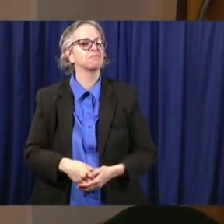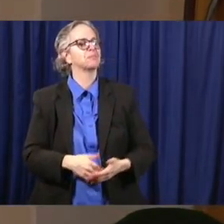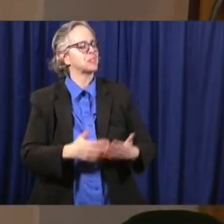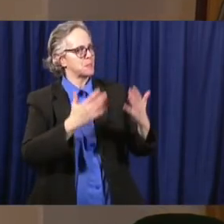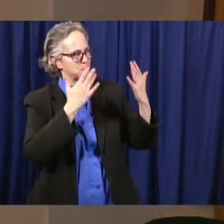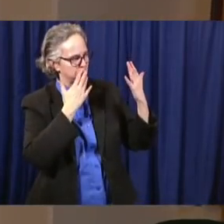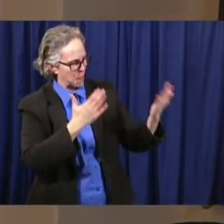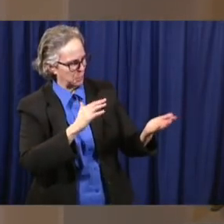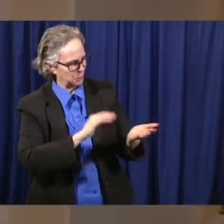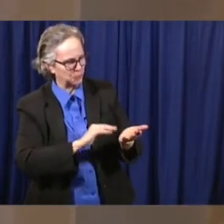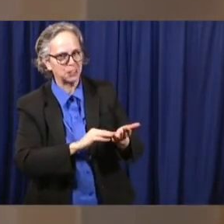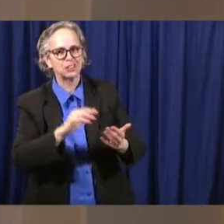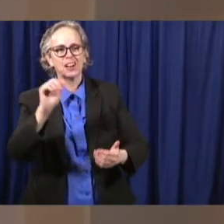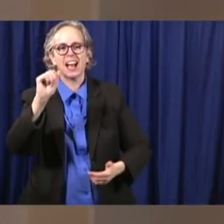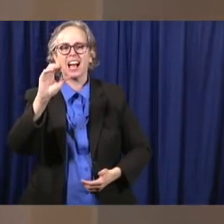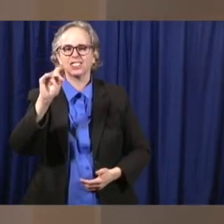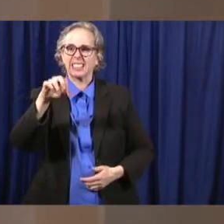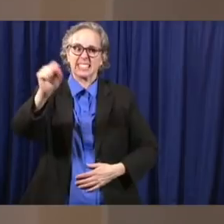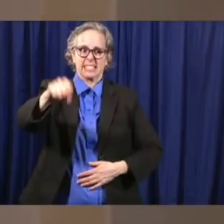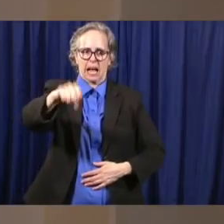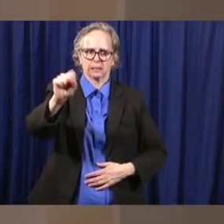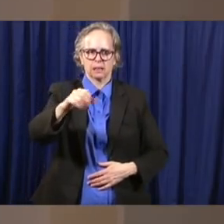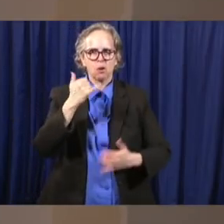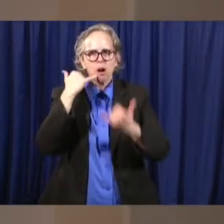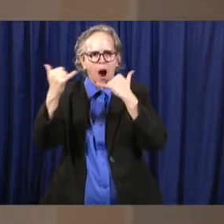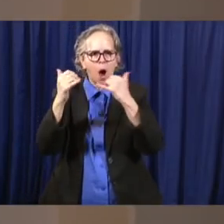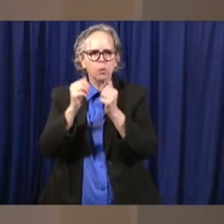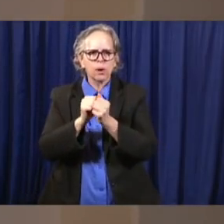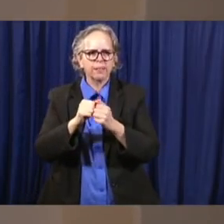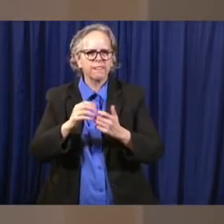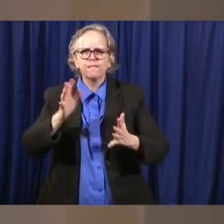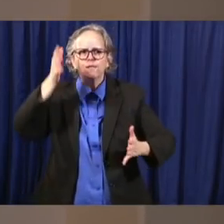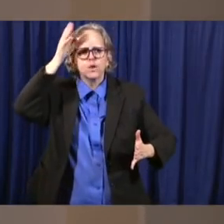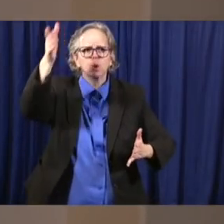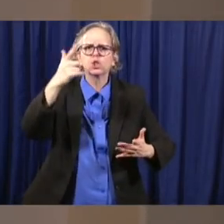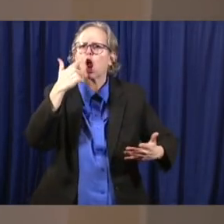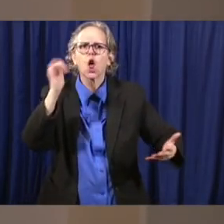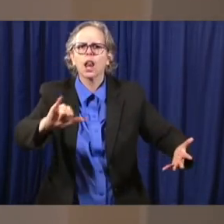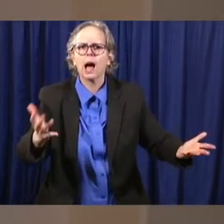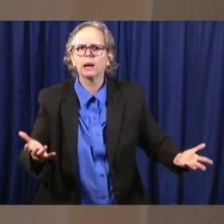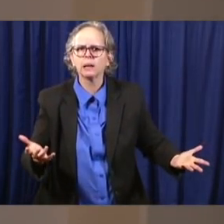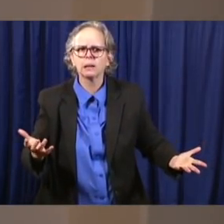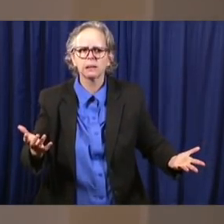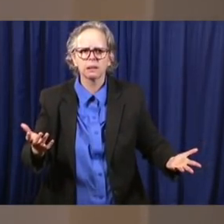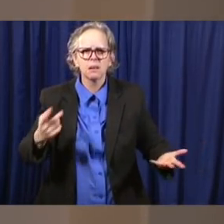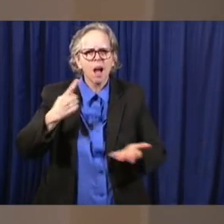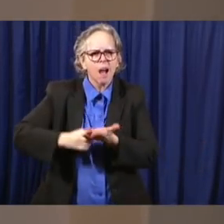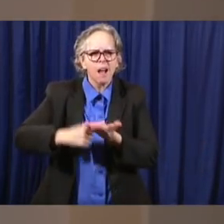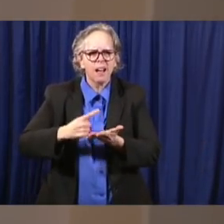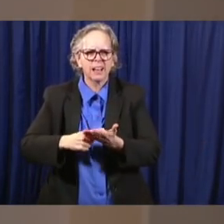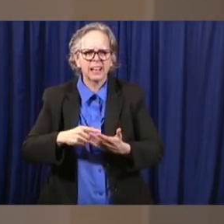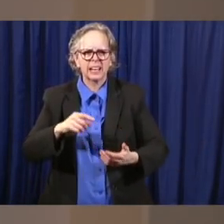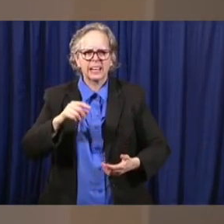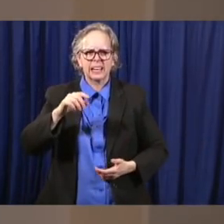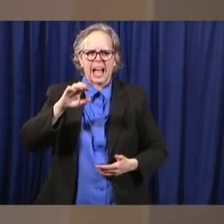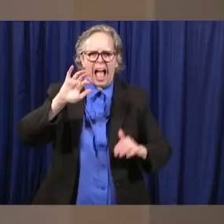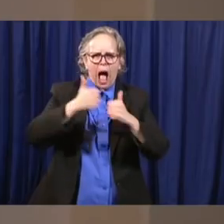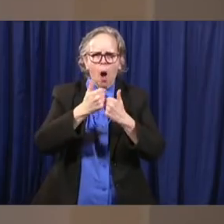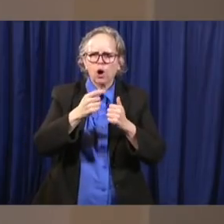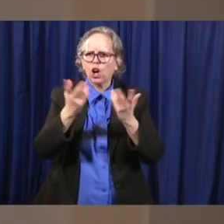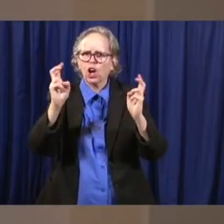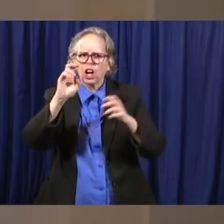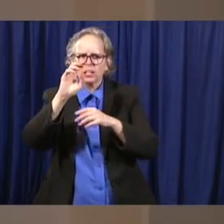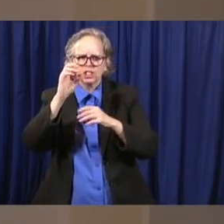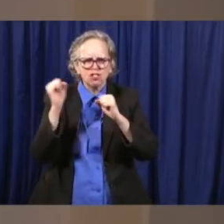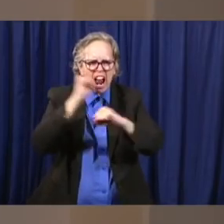calls about what the future looks like and what the exit strategy is. And we talked about how important, I would listen to Dr.